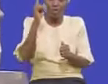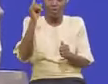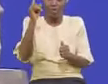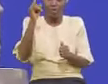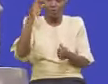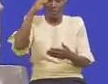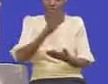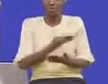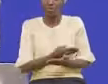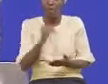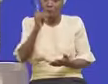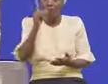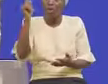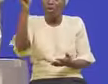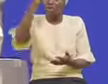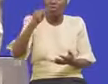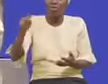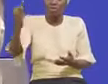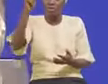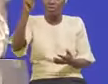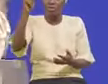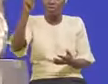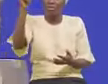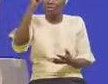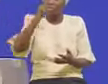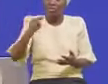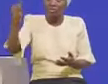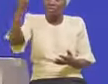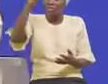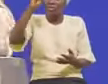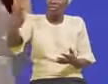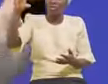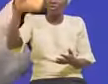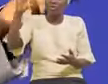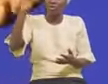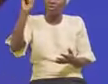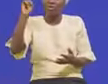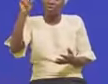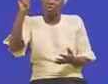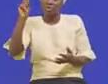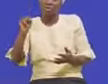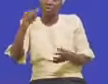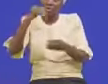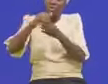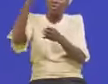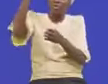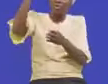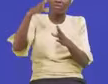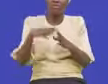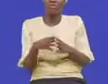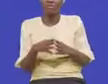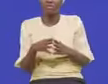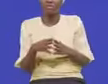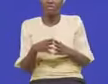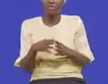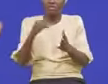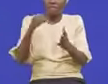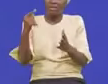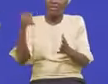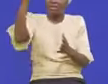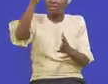evire kakweli. S-U-N, sun in the sky. Okay, sun it serves Israel.